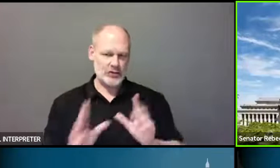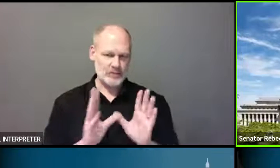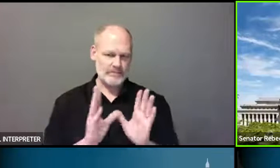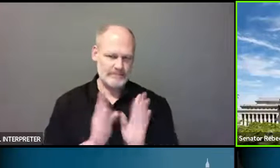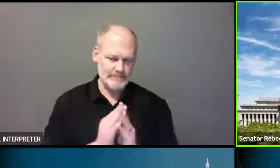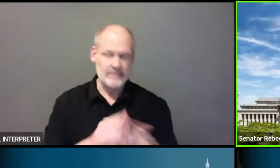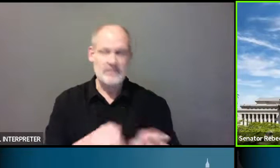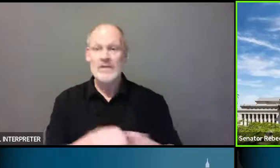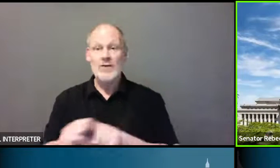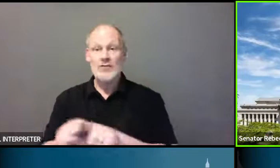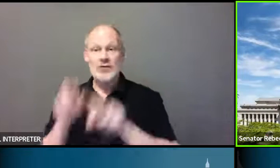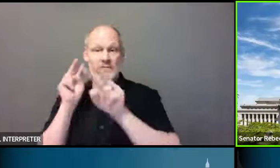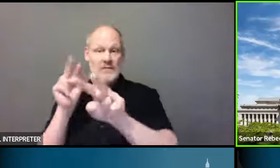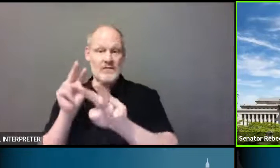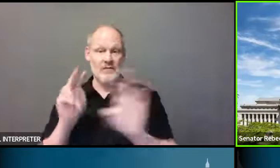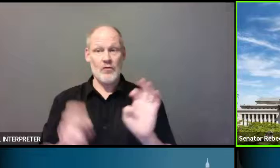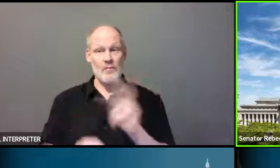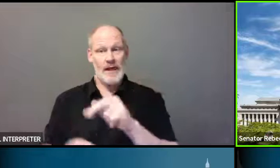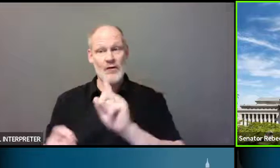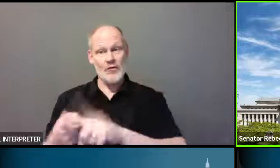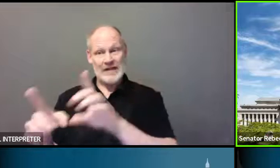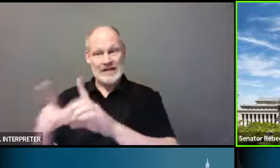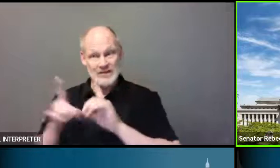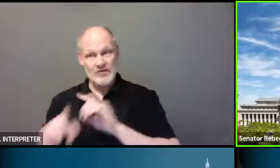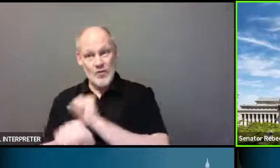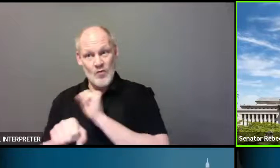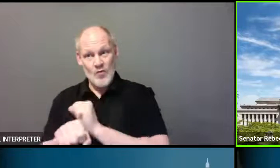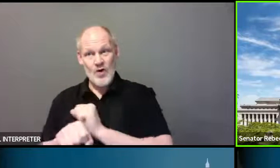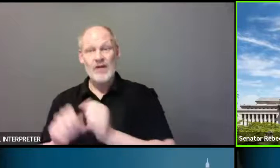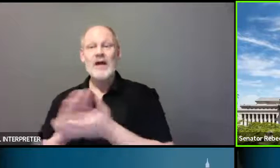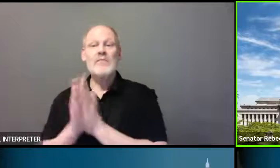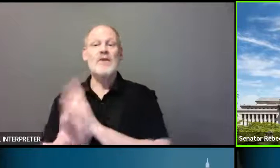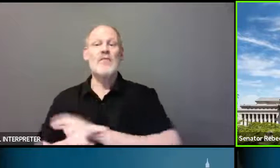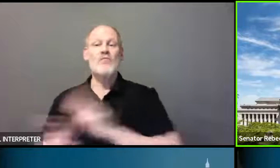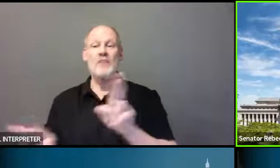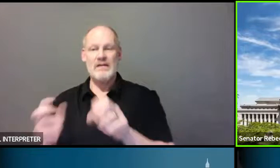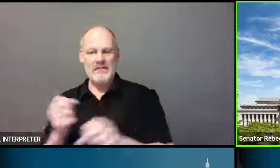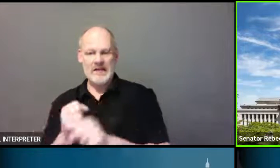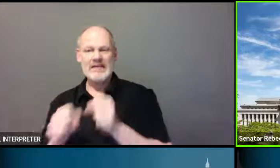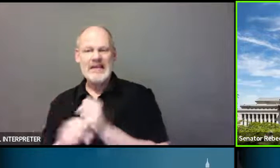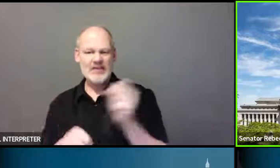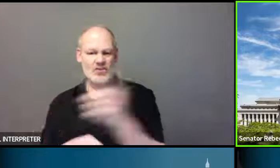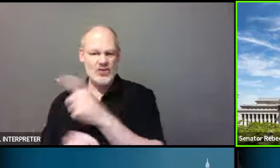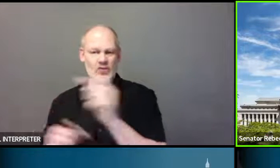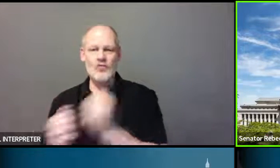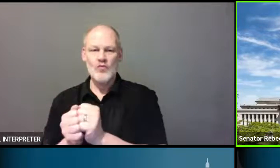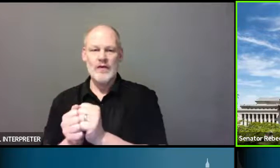in district and working so that we are ready next year when we have the big budget again as well.